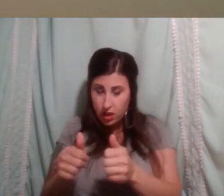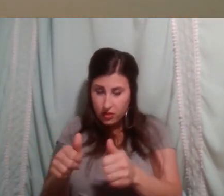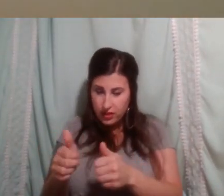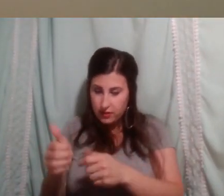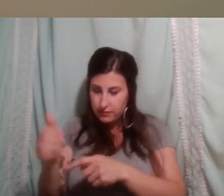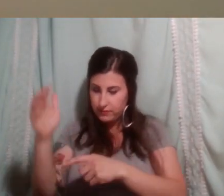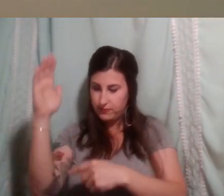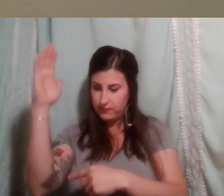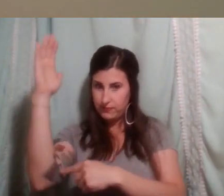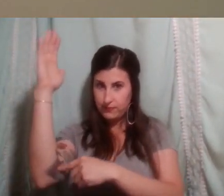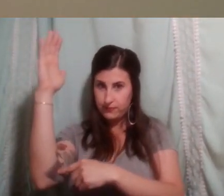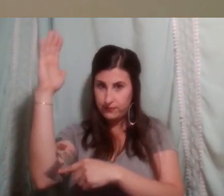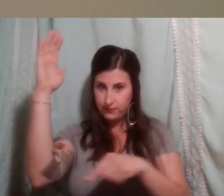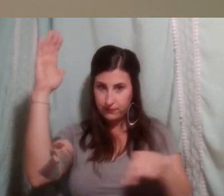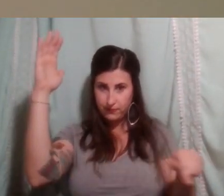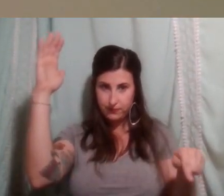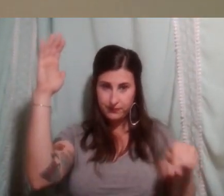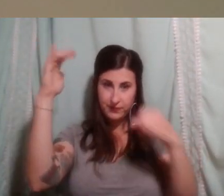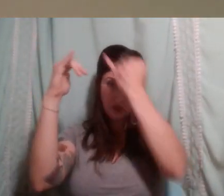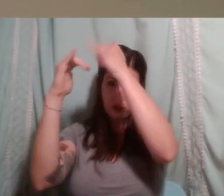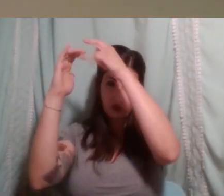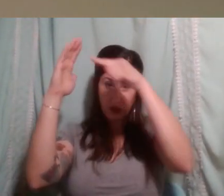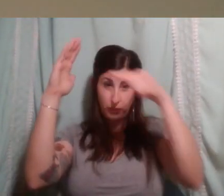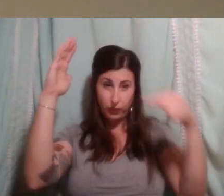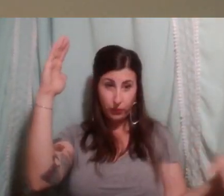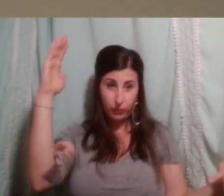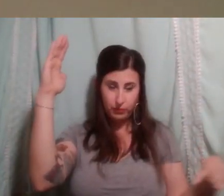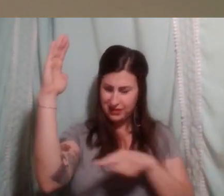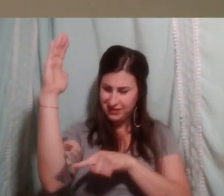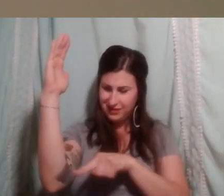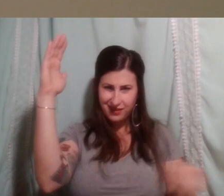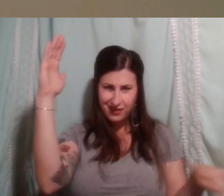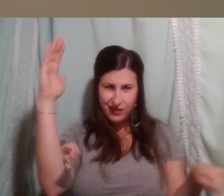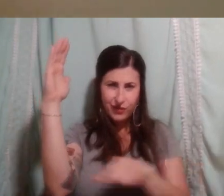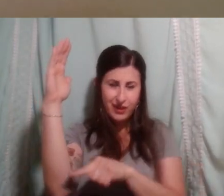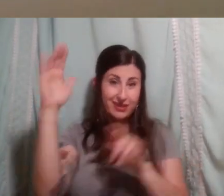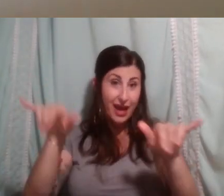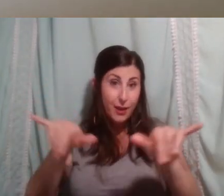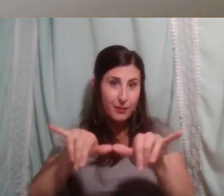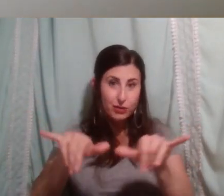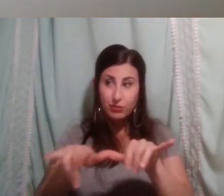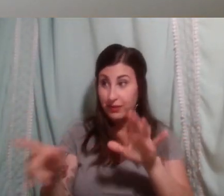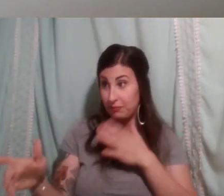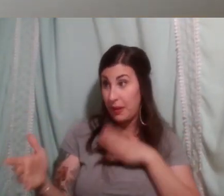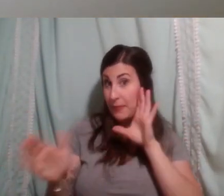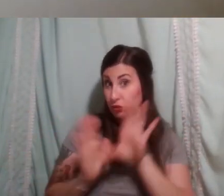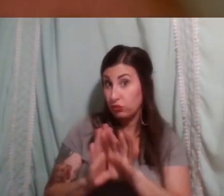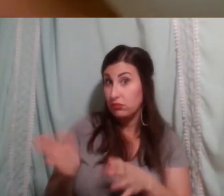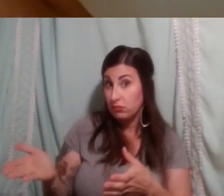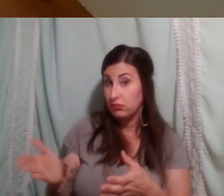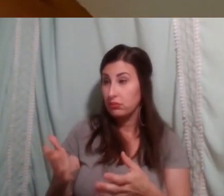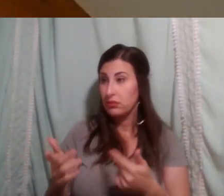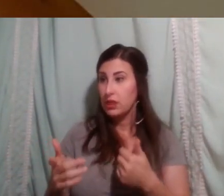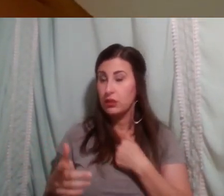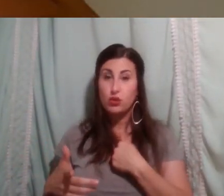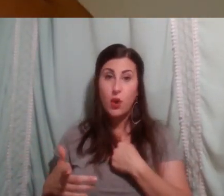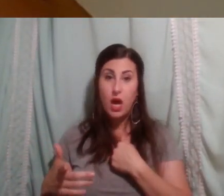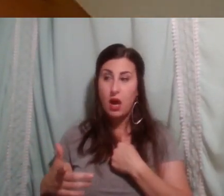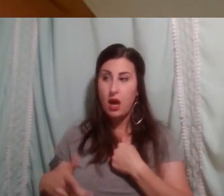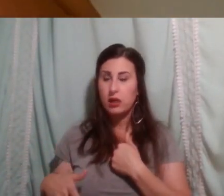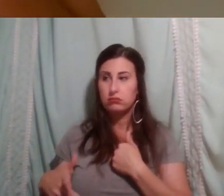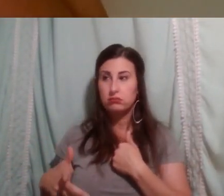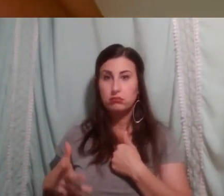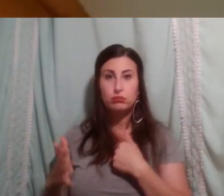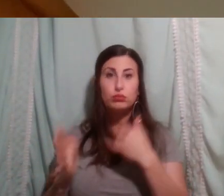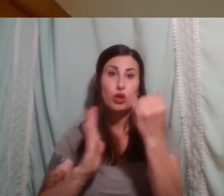the bottom of the flagpole, to the end of the piece of string? So this is what I'm trying to figure out. So there's my little picture. So I'm just